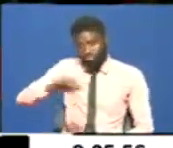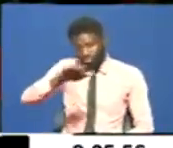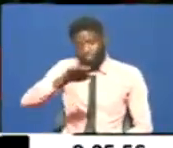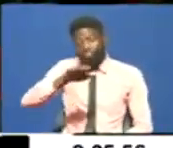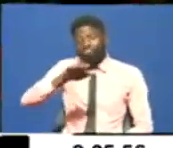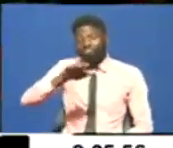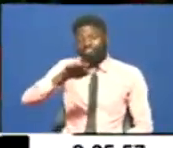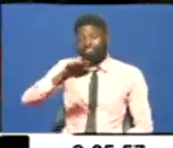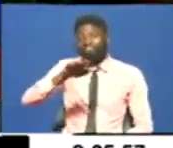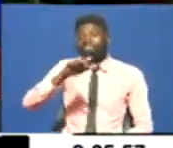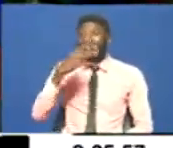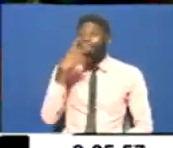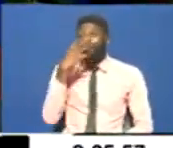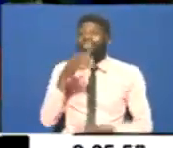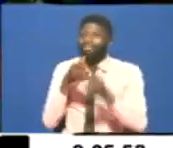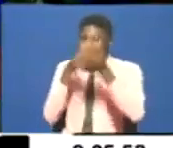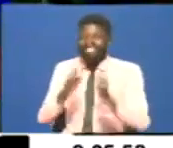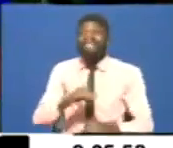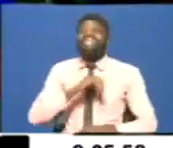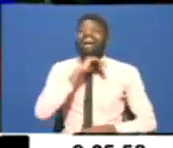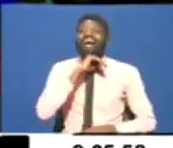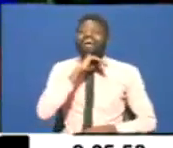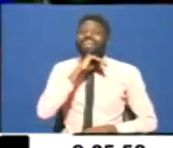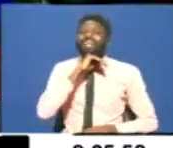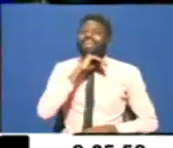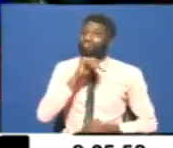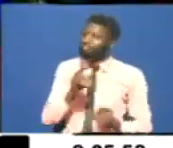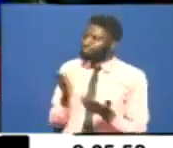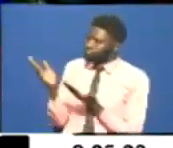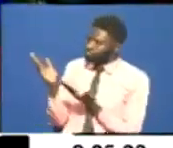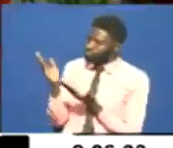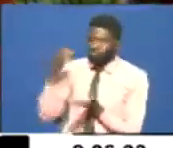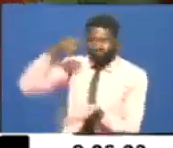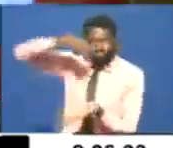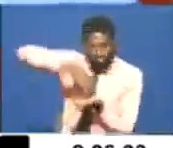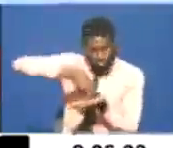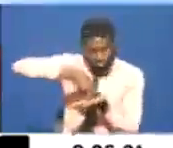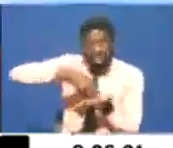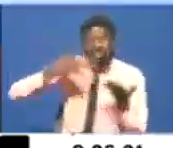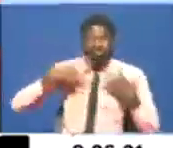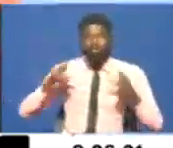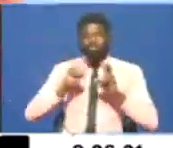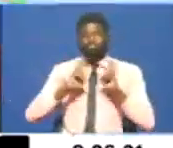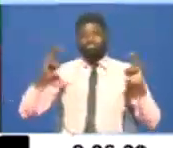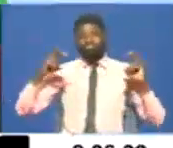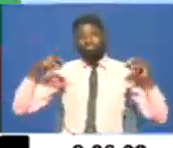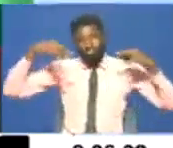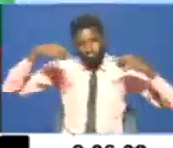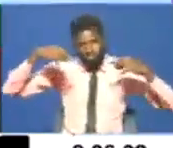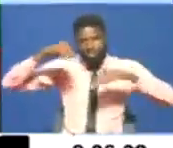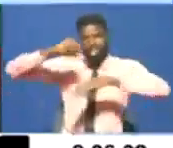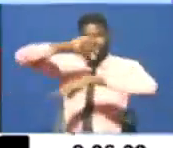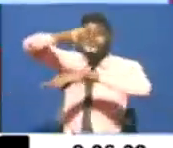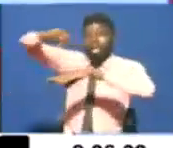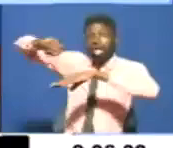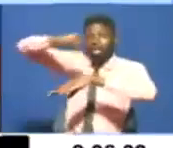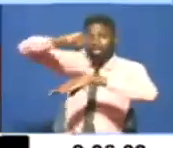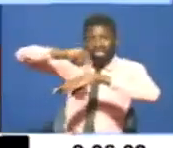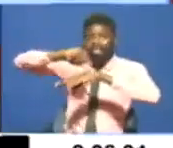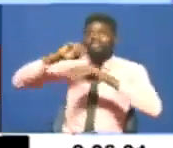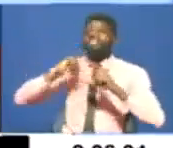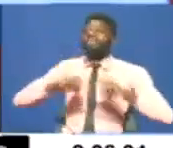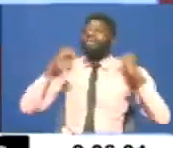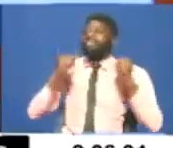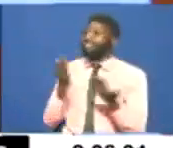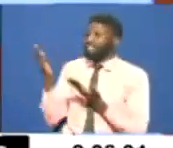ODM leader Raila Odinga is invited to kneel in front of the congregation for anointment by Reverend using a special